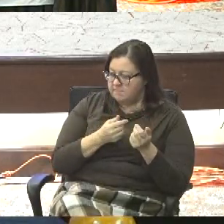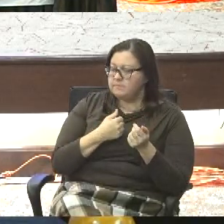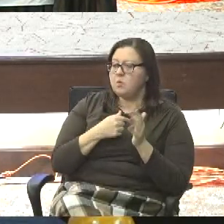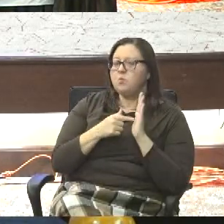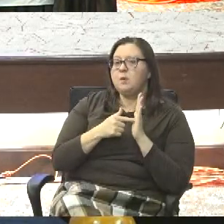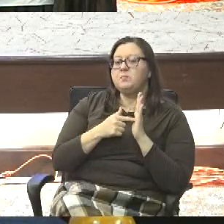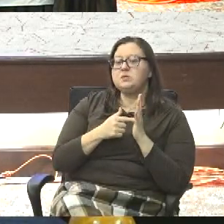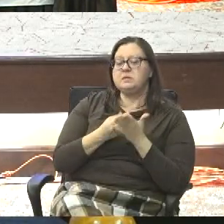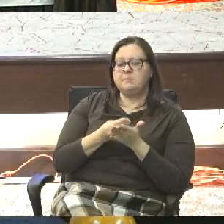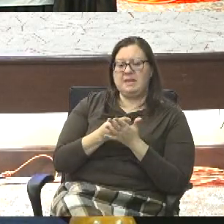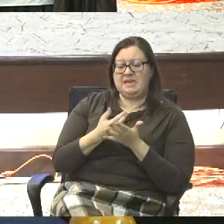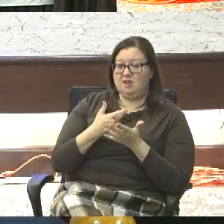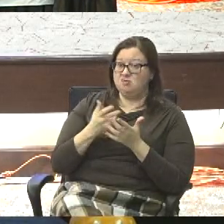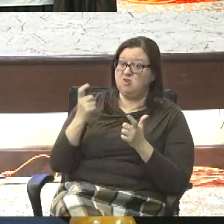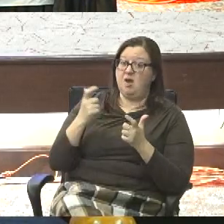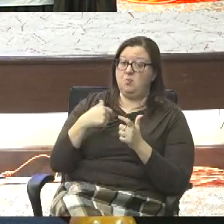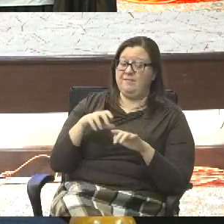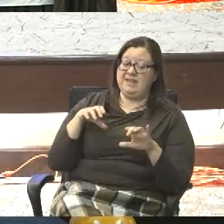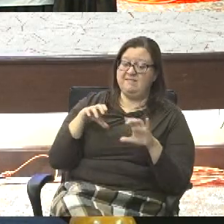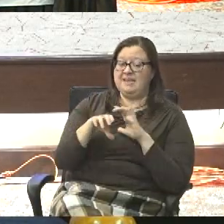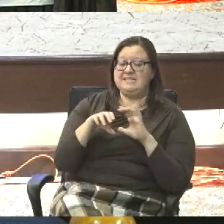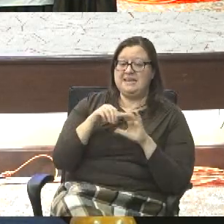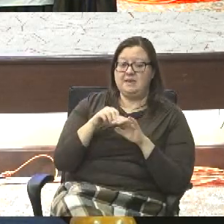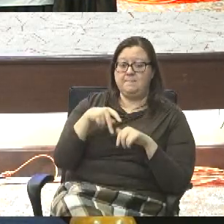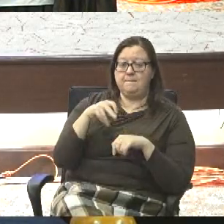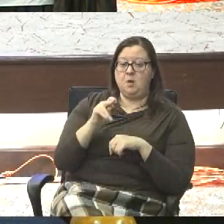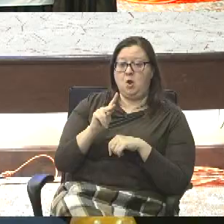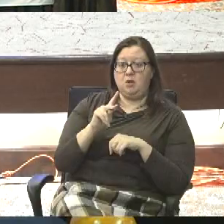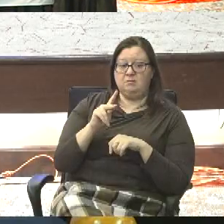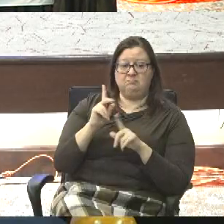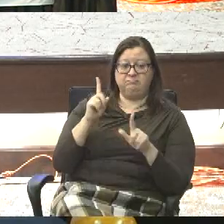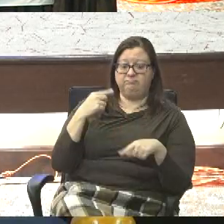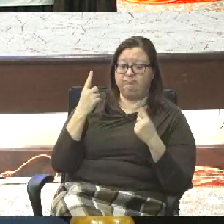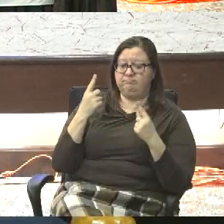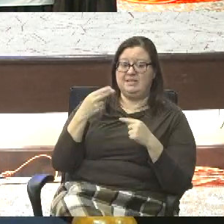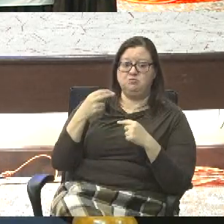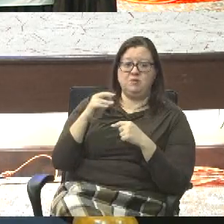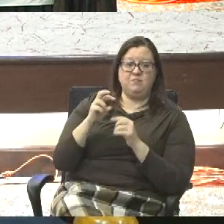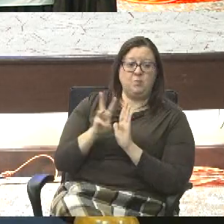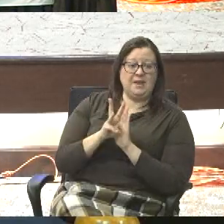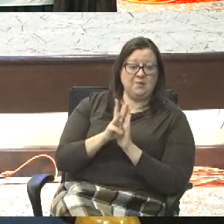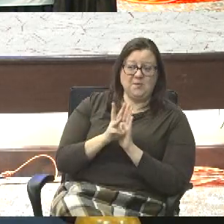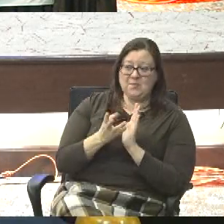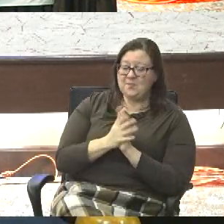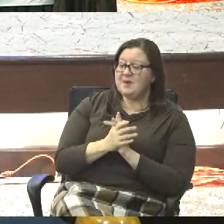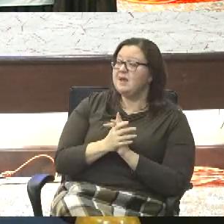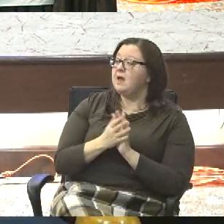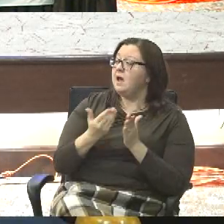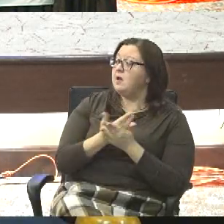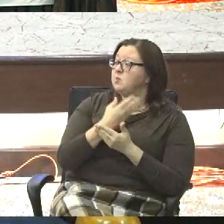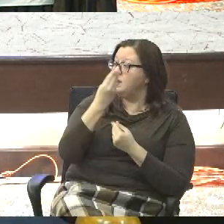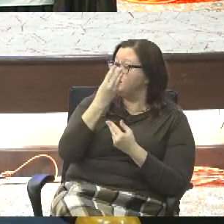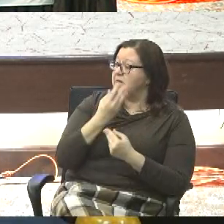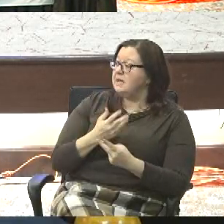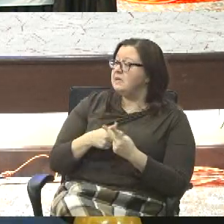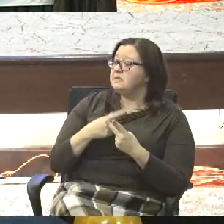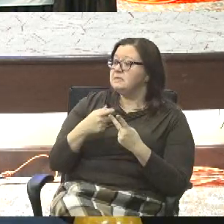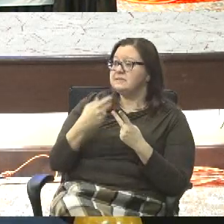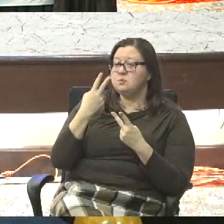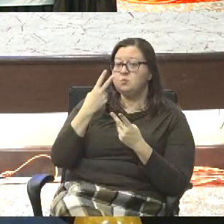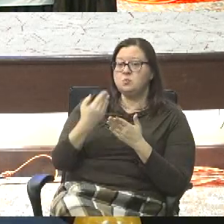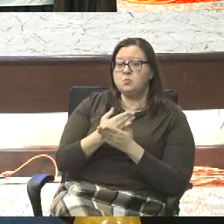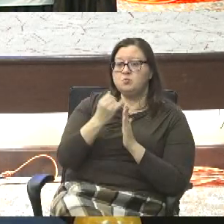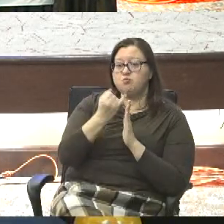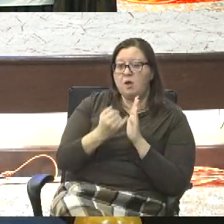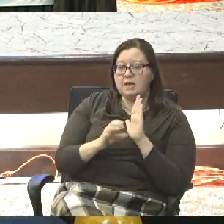largest amount of money we've ever invested in a park in Waco's history. So we'll have key updates. I think you'll see some new renderings, and I'm